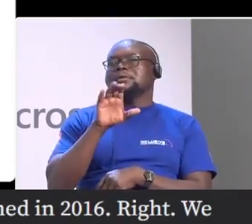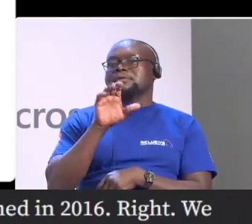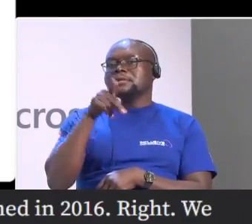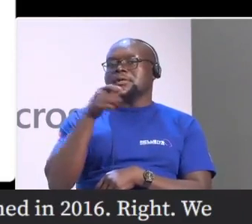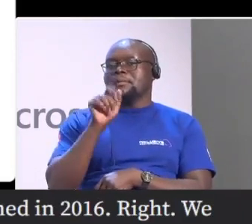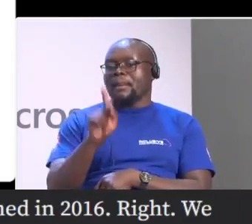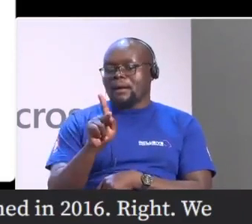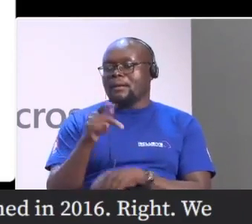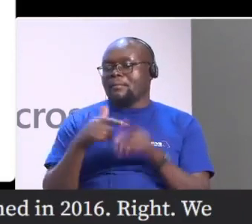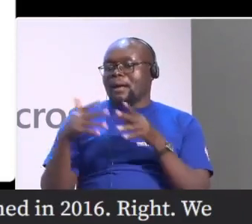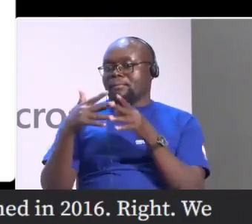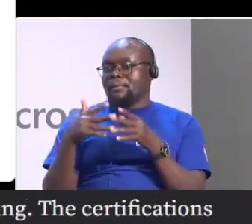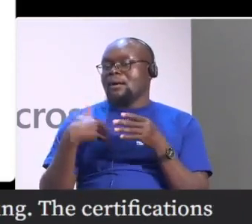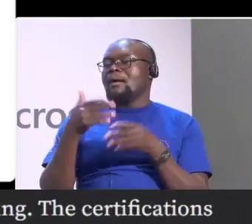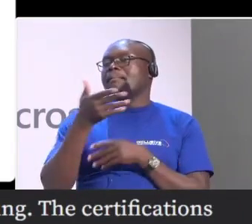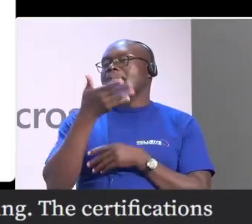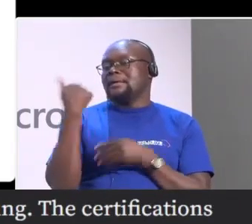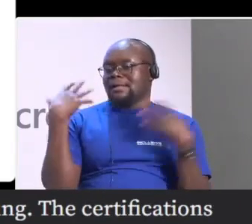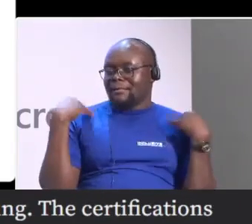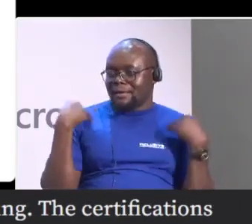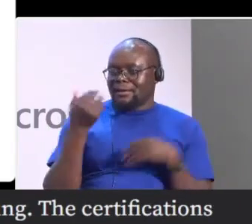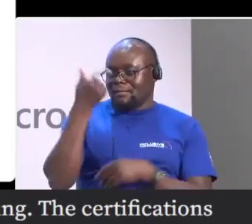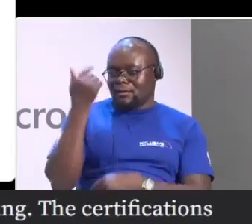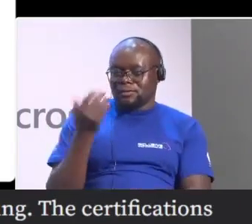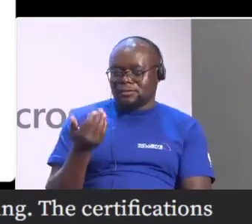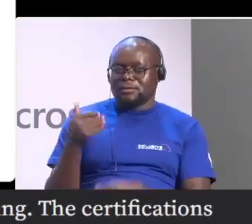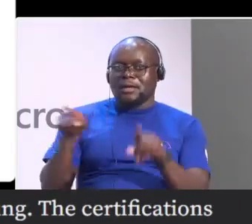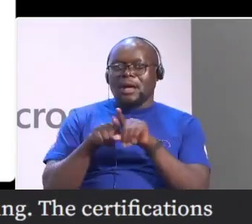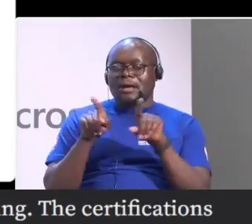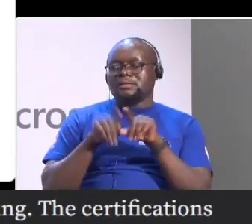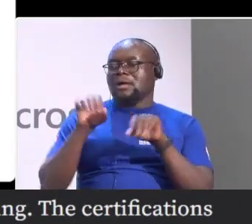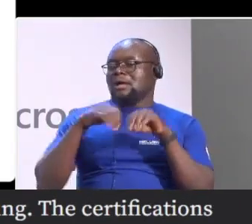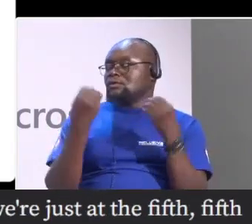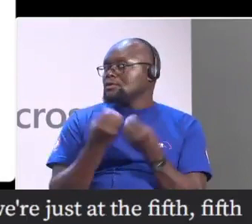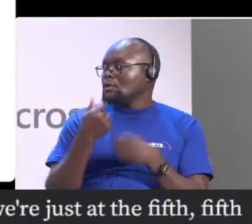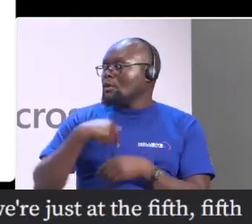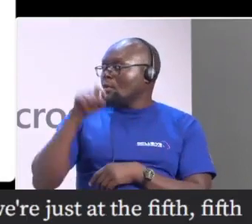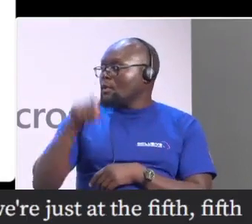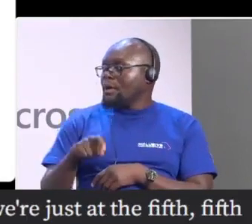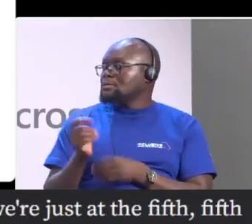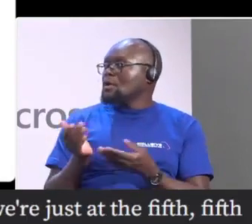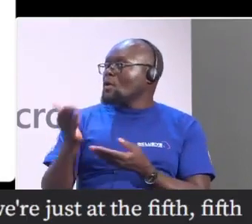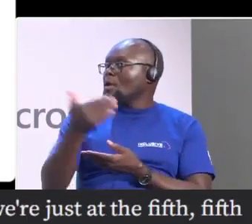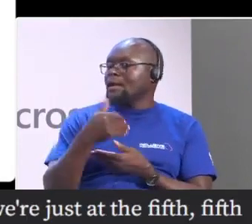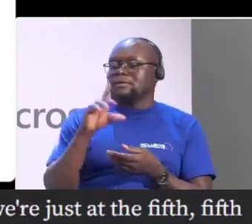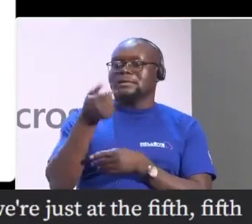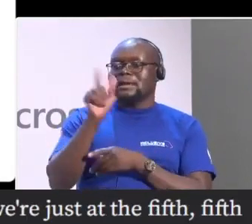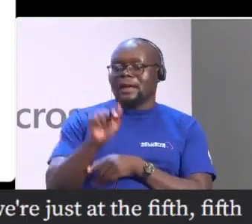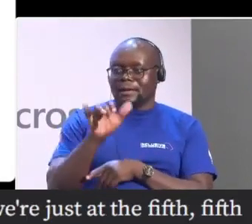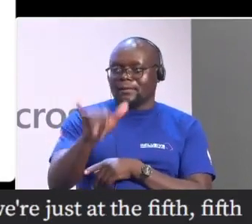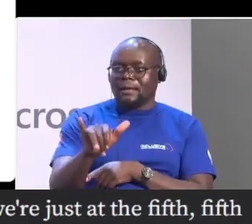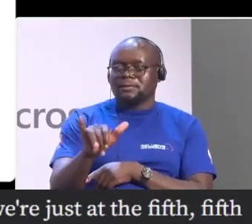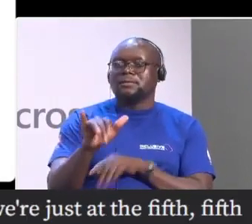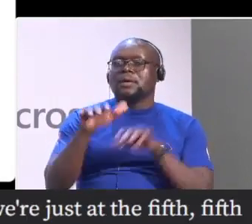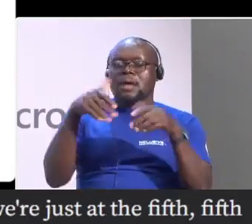best practices, piece of that is fascinating, because as an association, we should be collecting data on not only